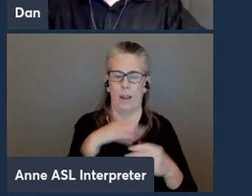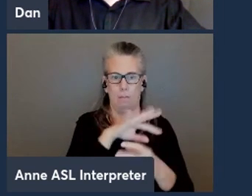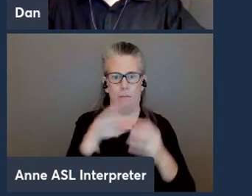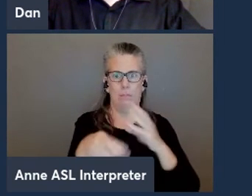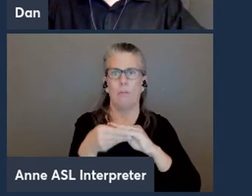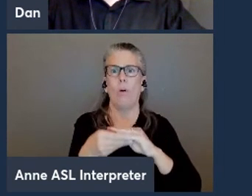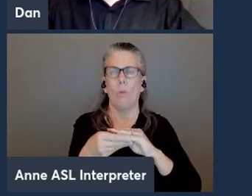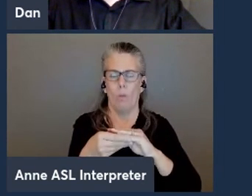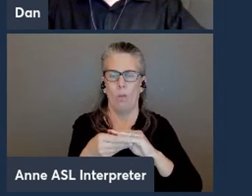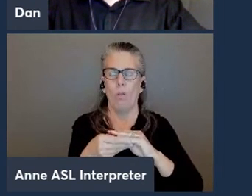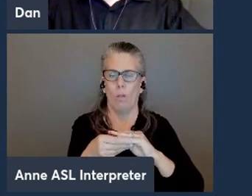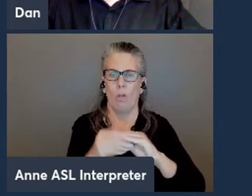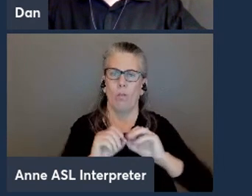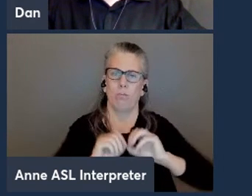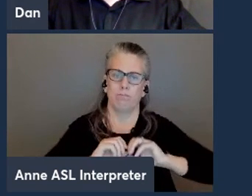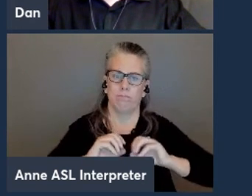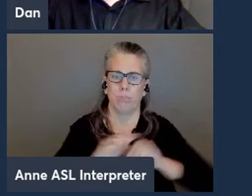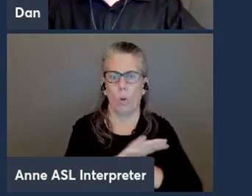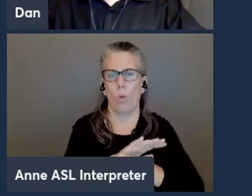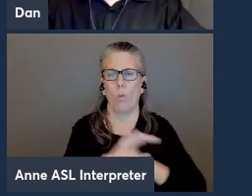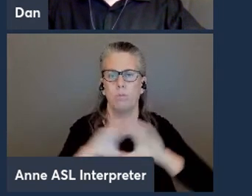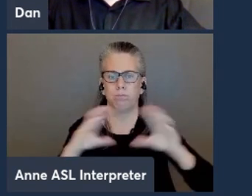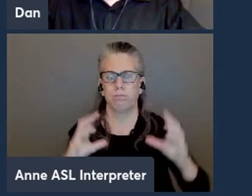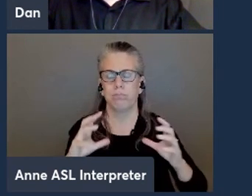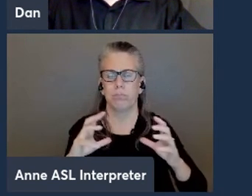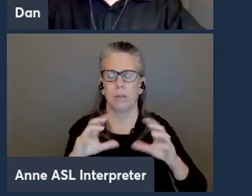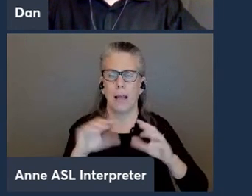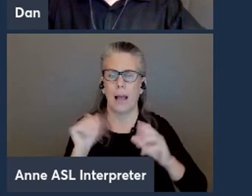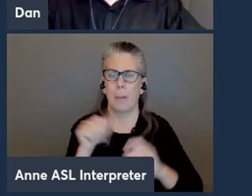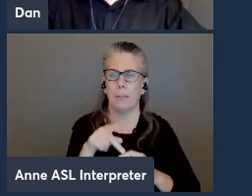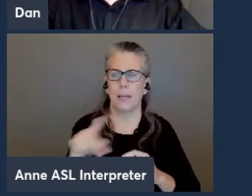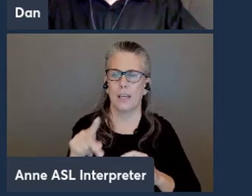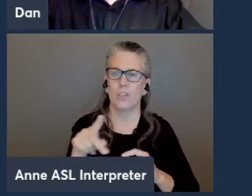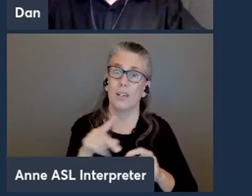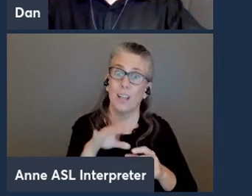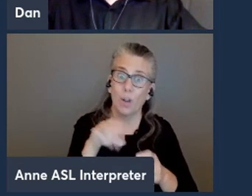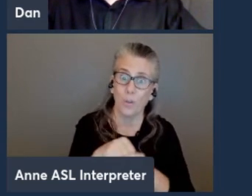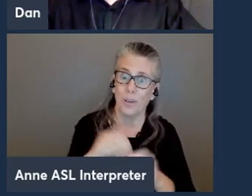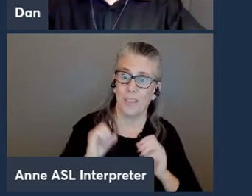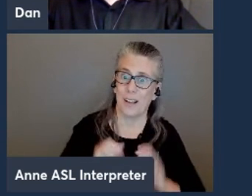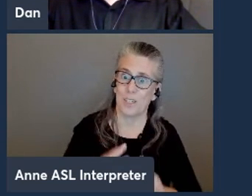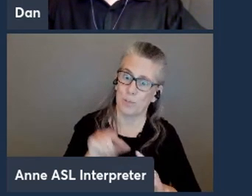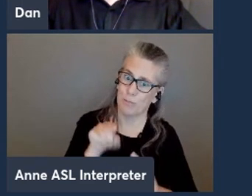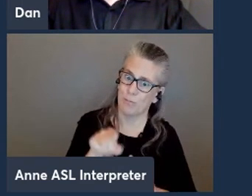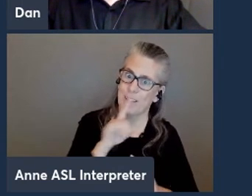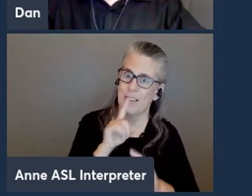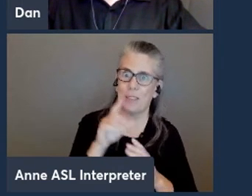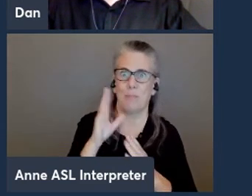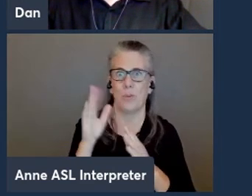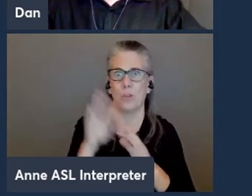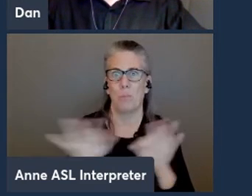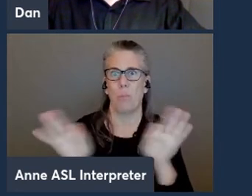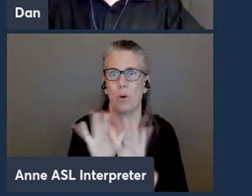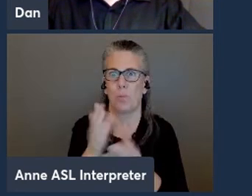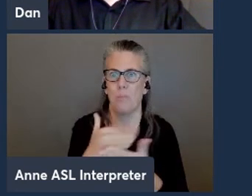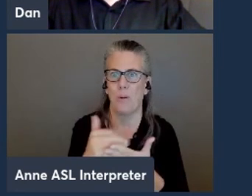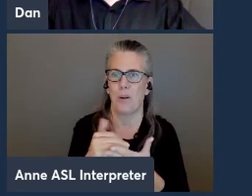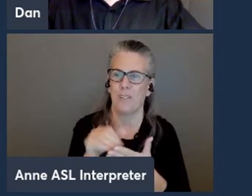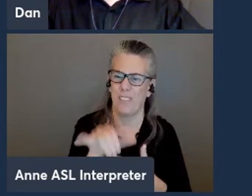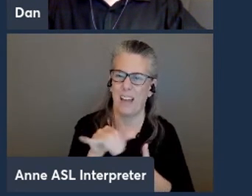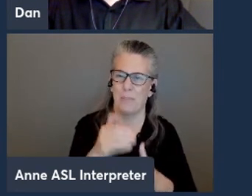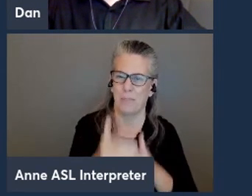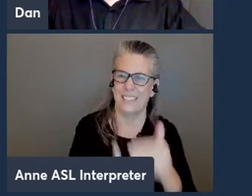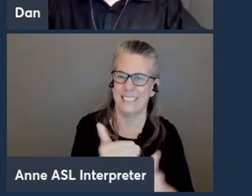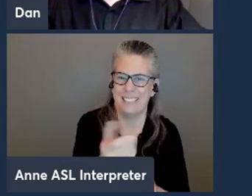you can trace throughout the whole application, including the customer, who's the most important part of the application. How fast do